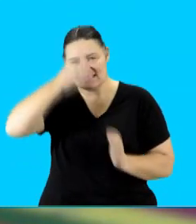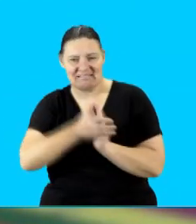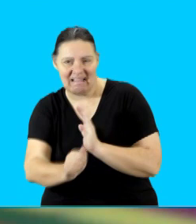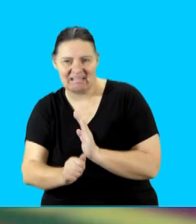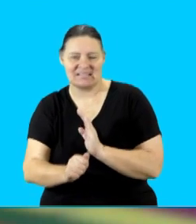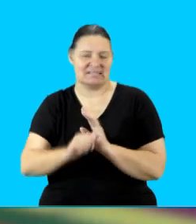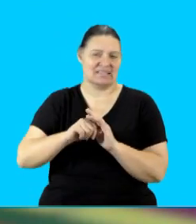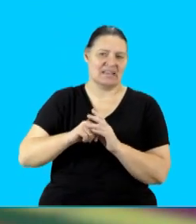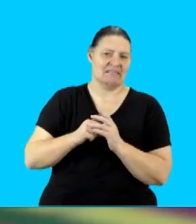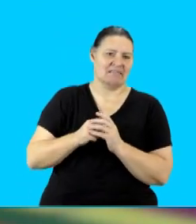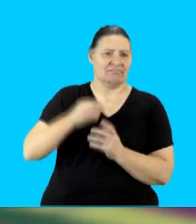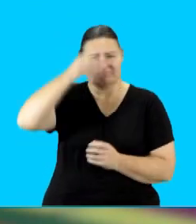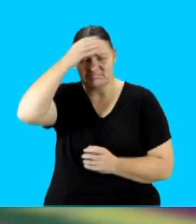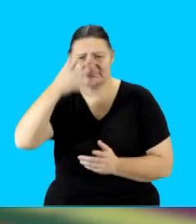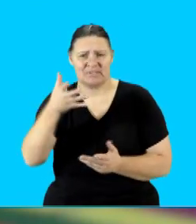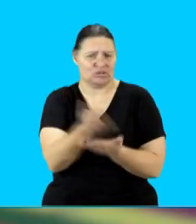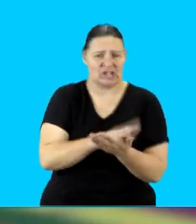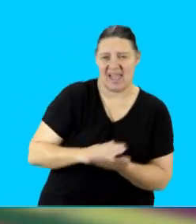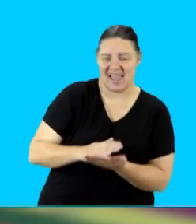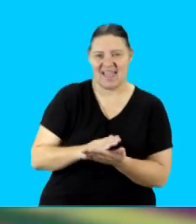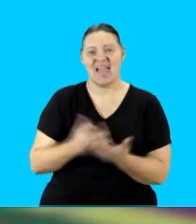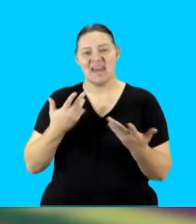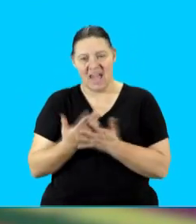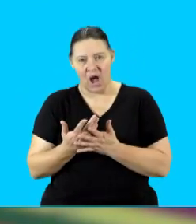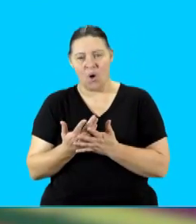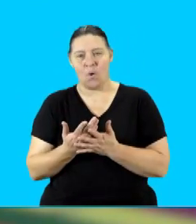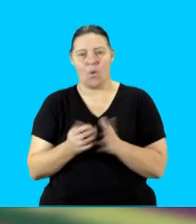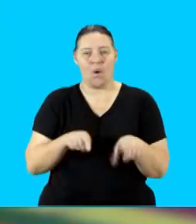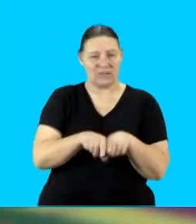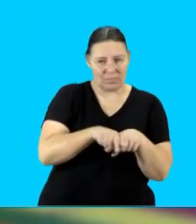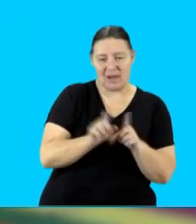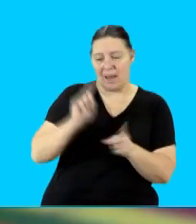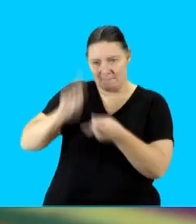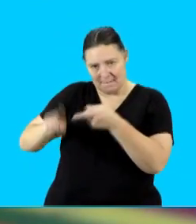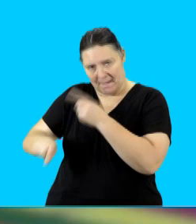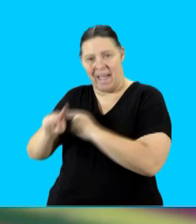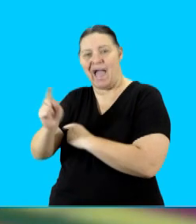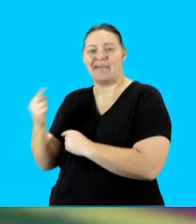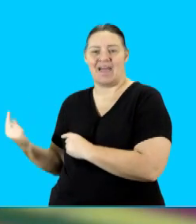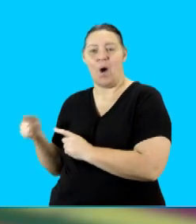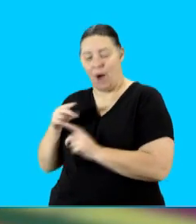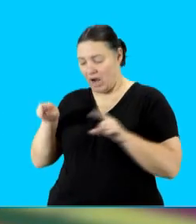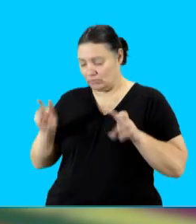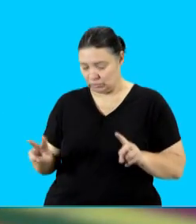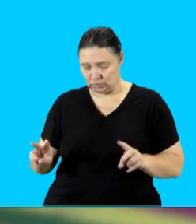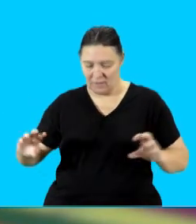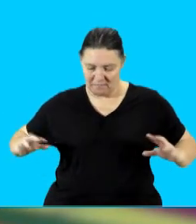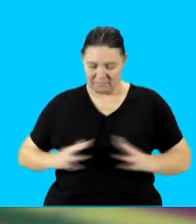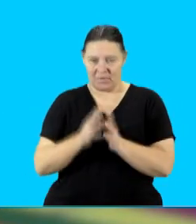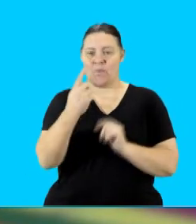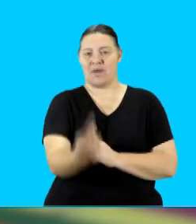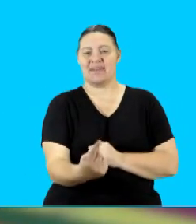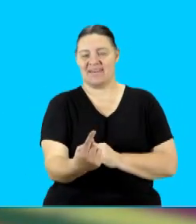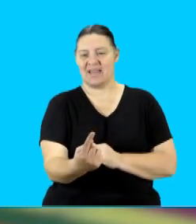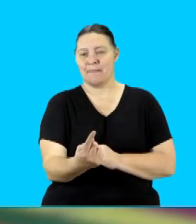share the expertise. They share their skills. Now they become competitive in the market. They gain